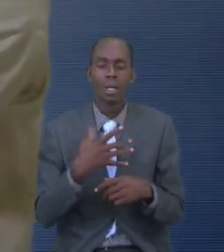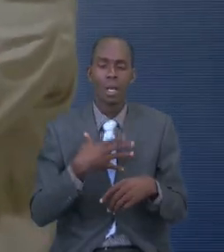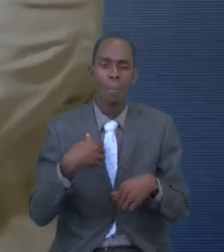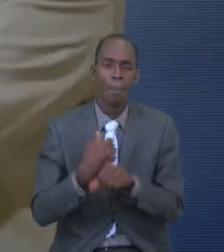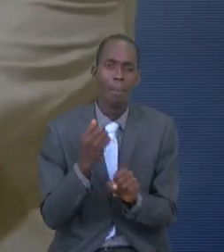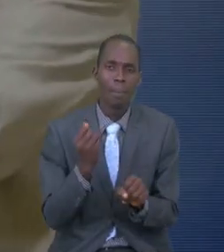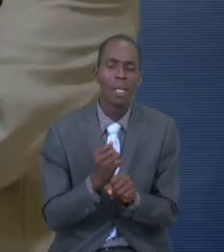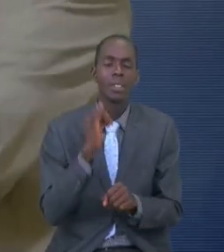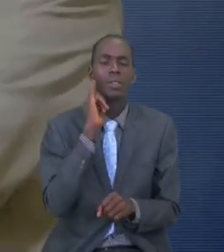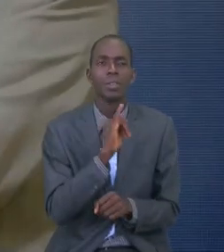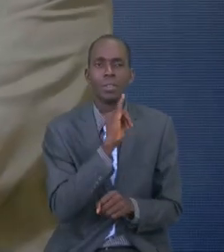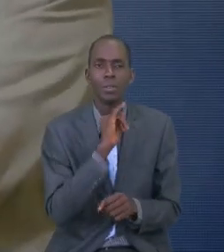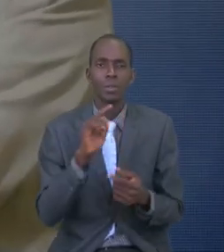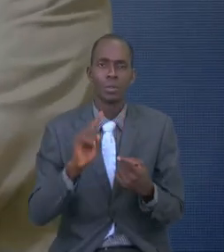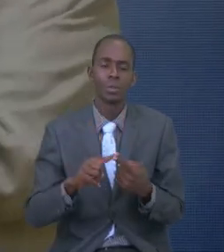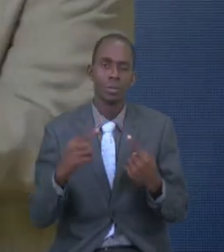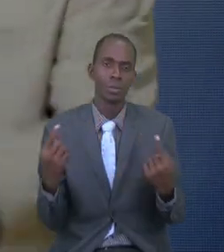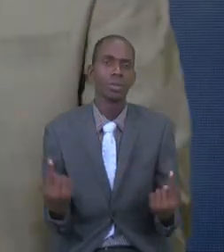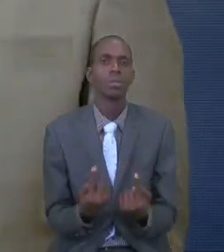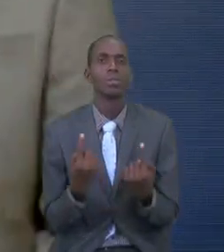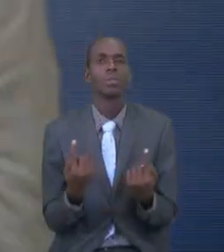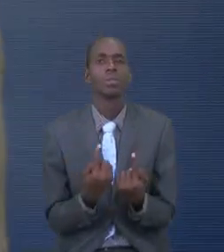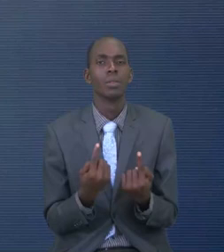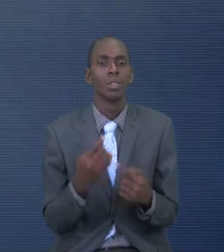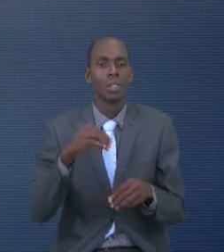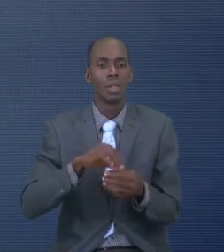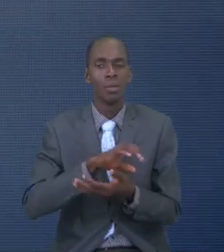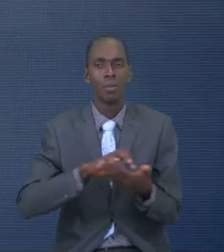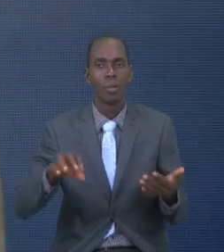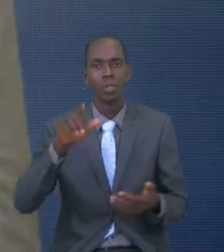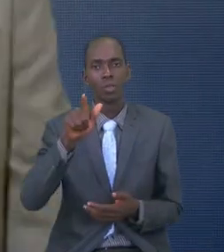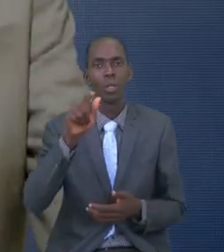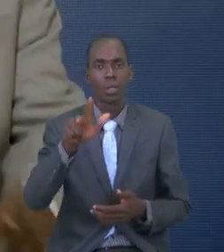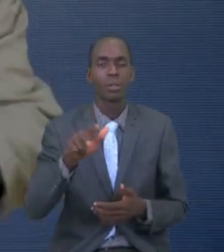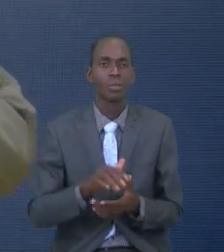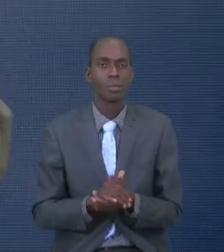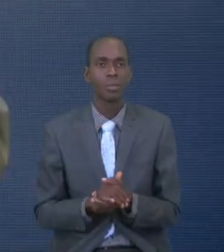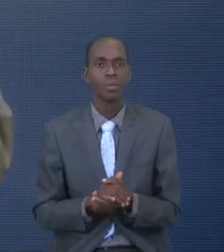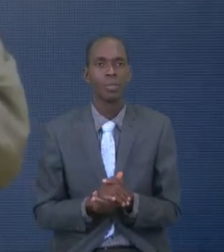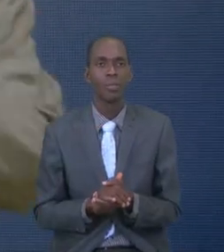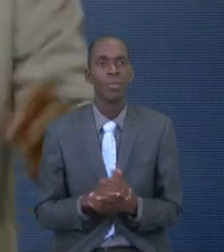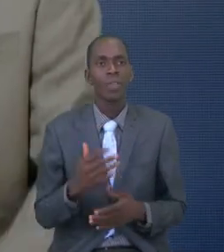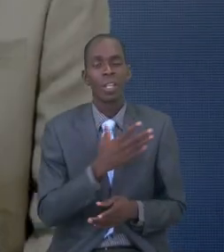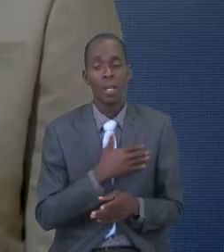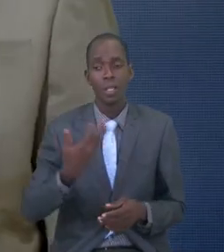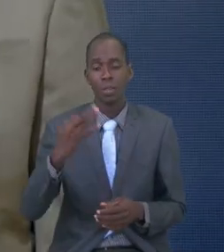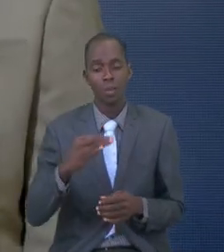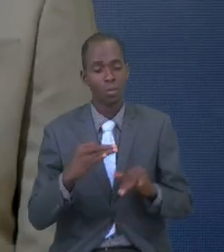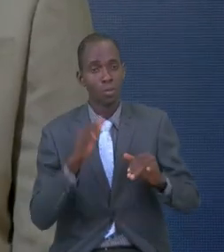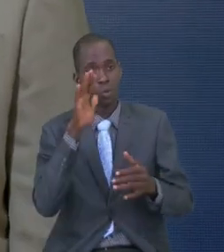made Israel to sin. In verse 23, it says, and of